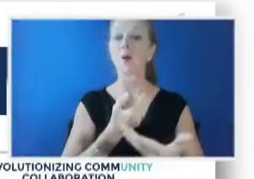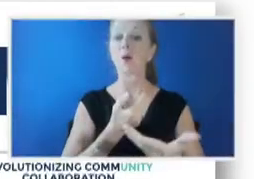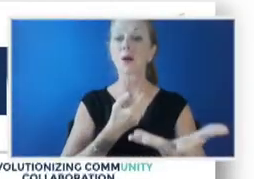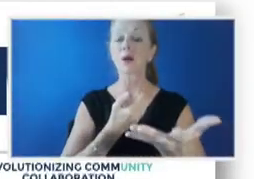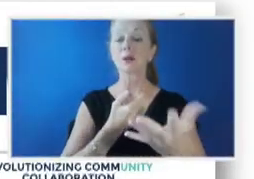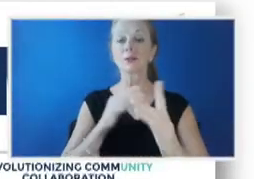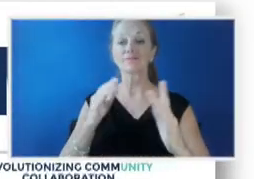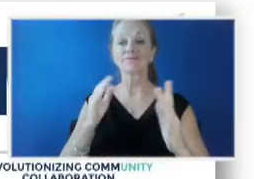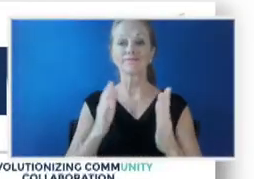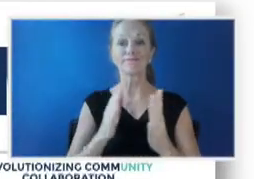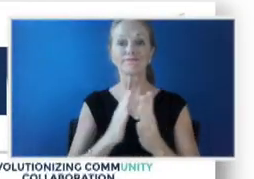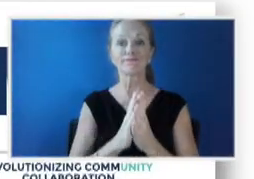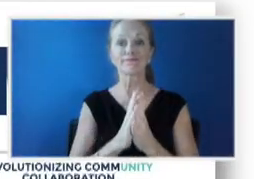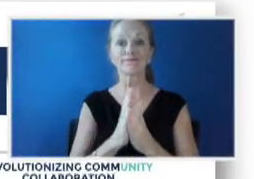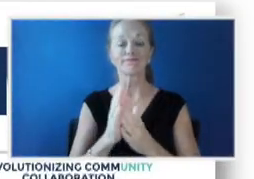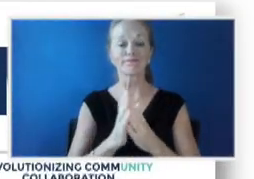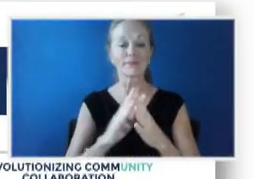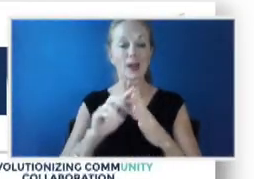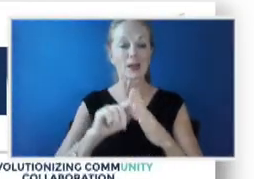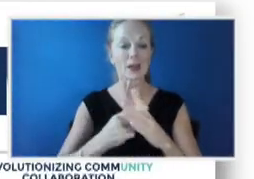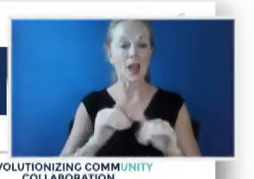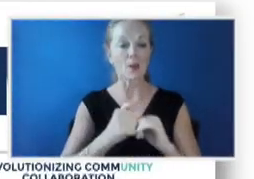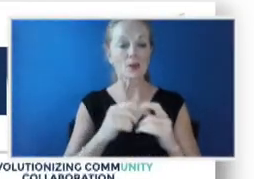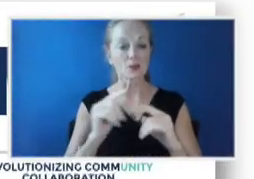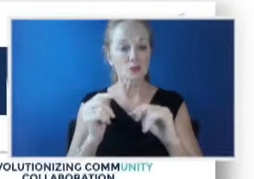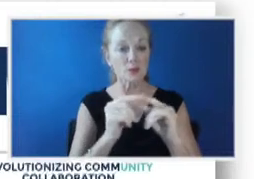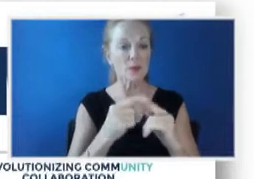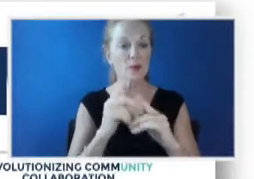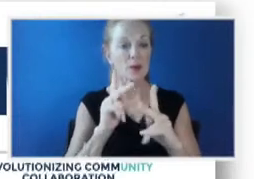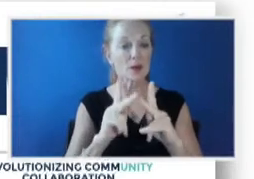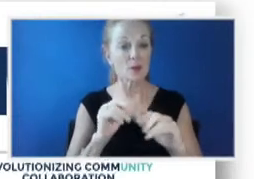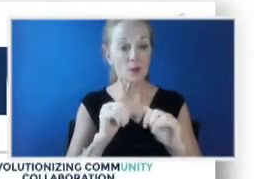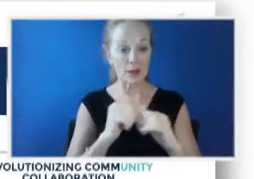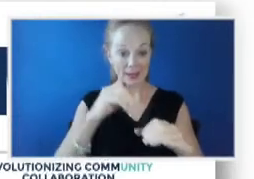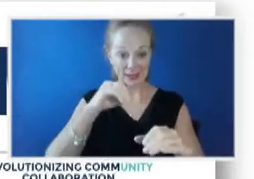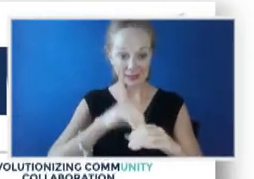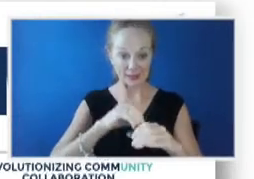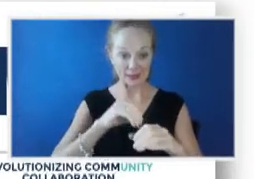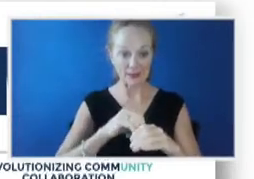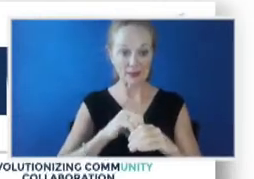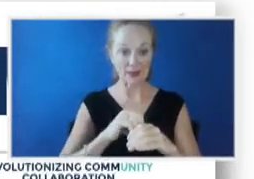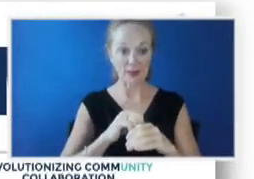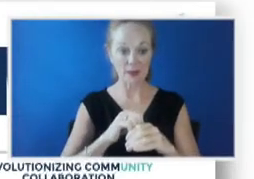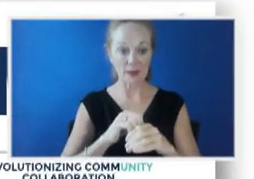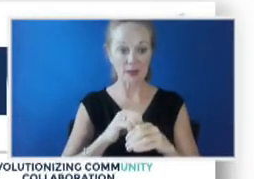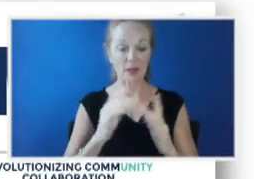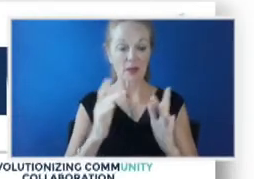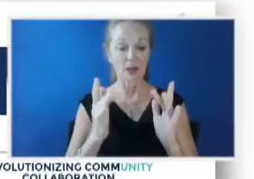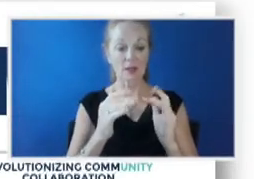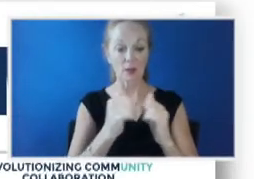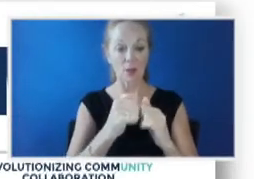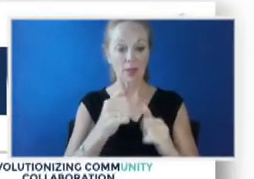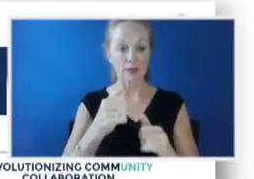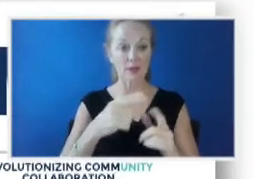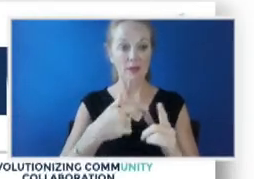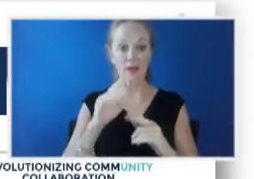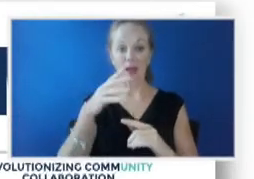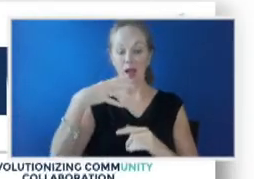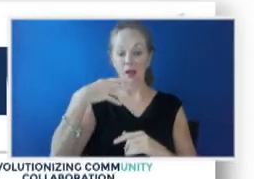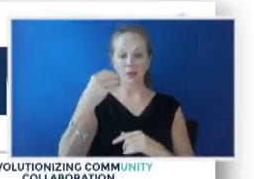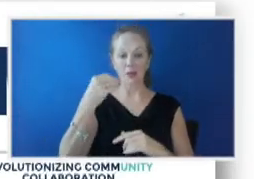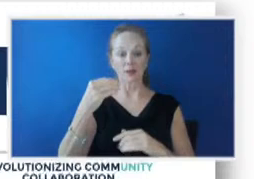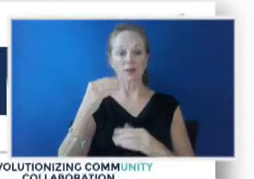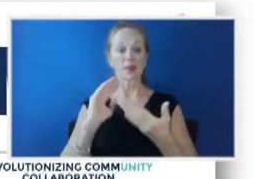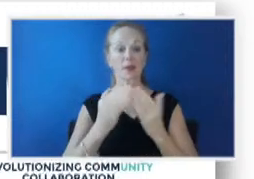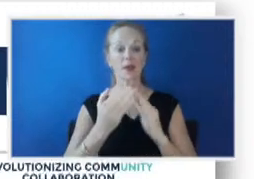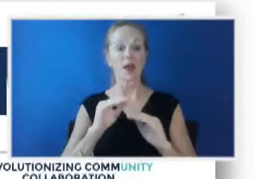initiative on how we treat people, not just how we treat people within that we come in contact with out in the public, but also how